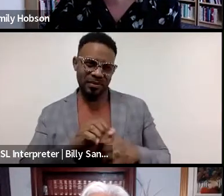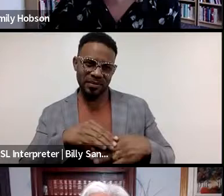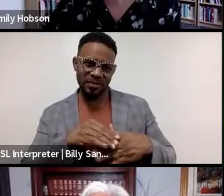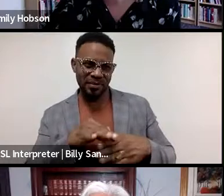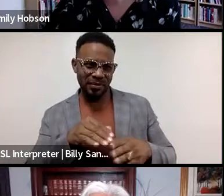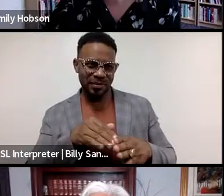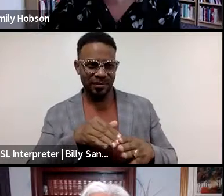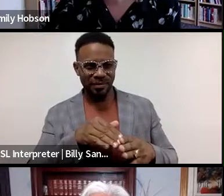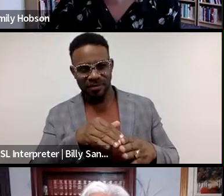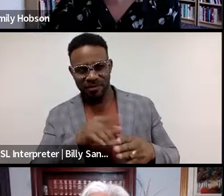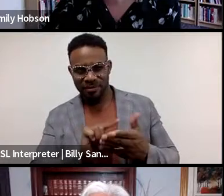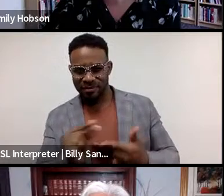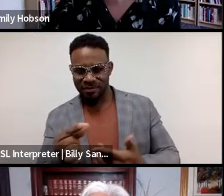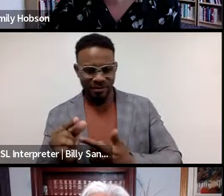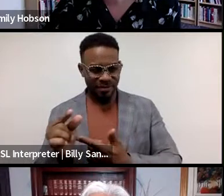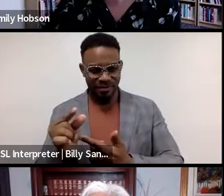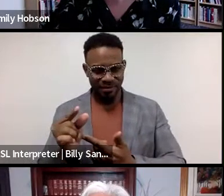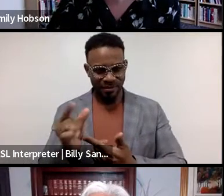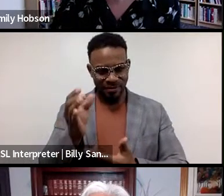doctrine.